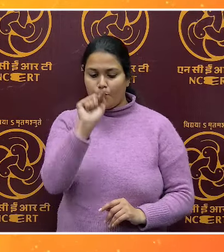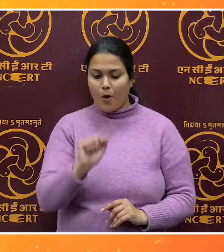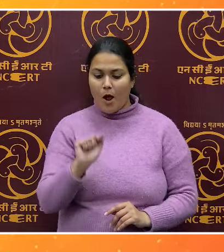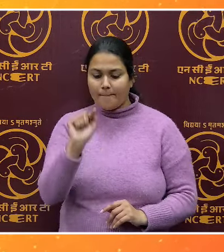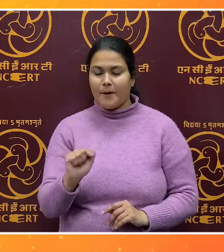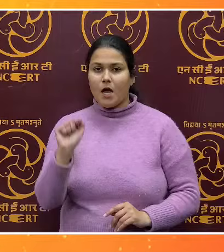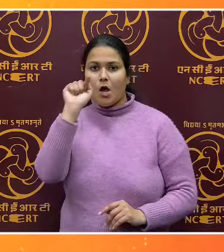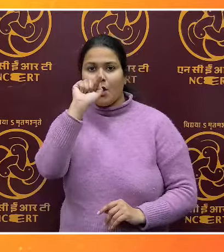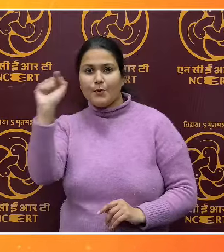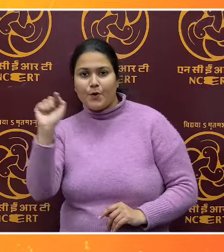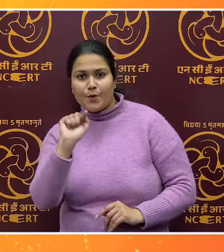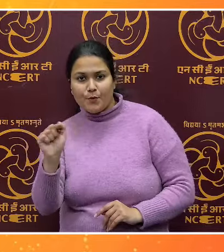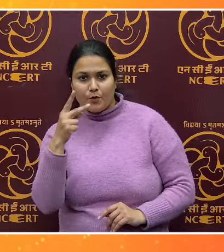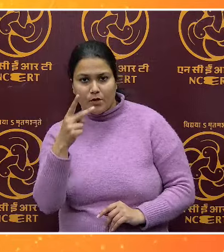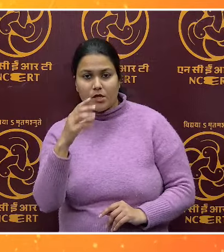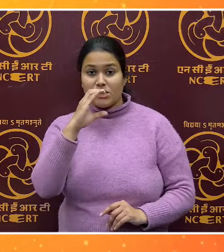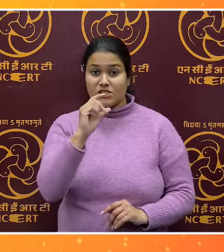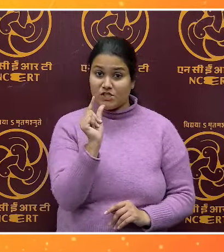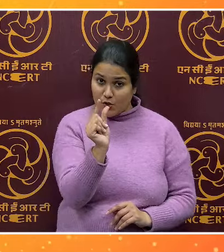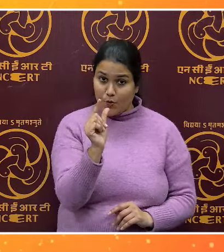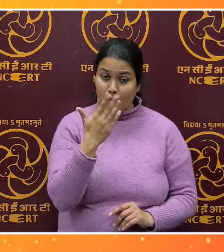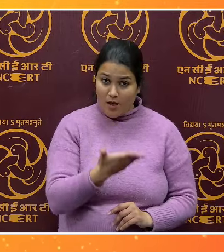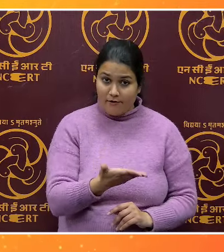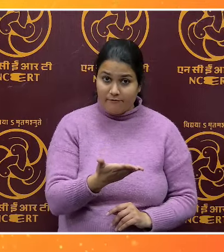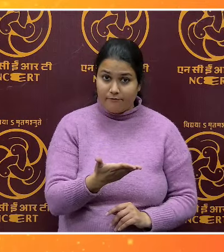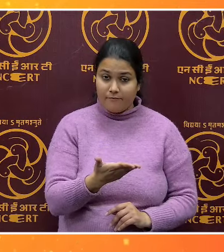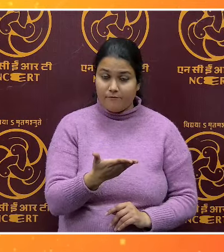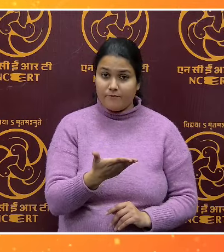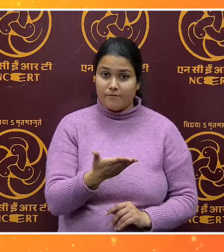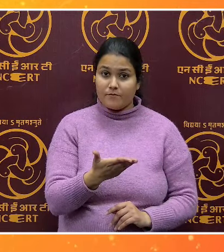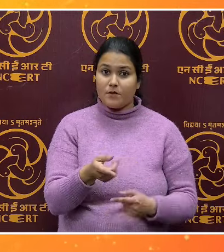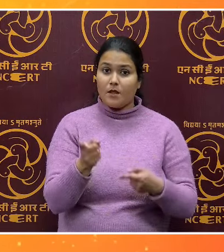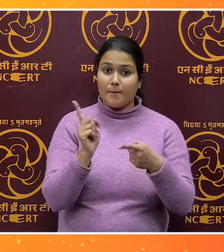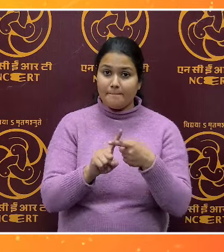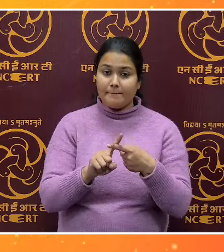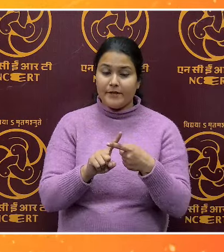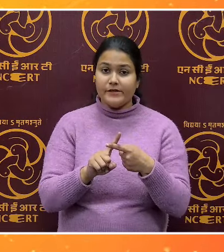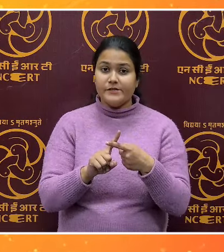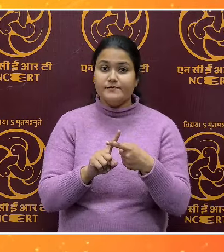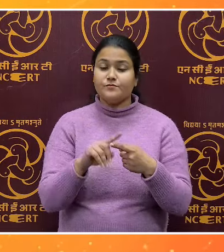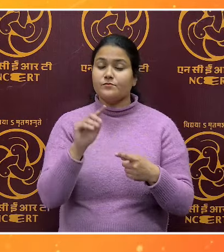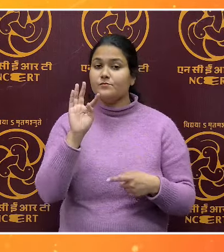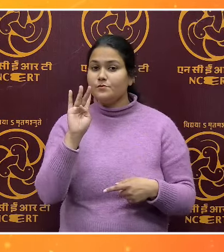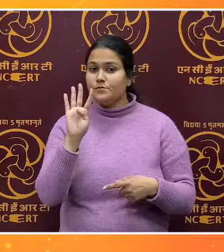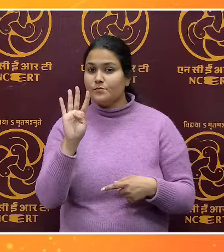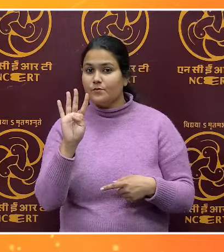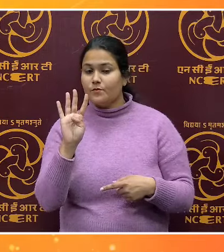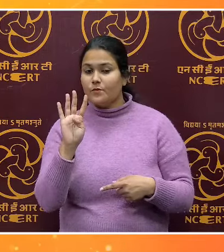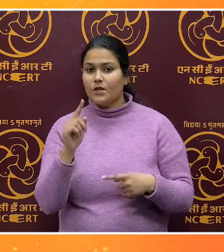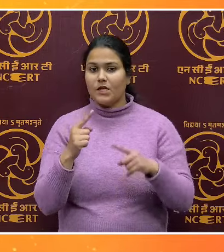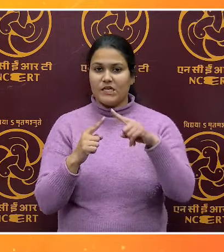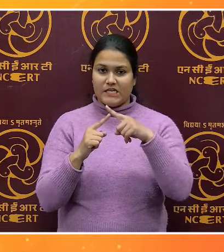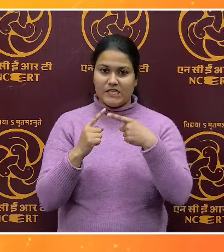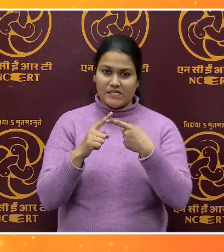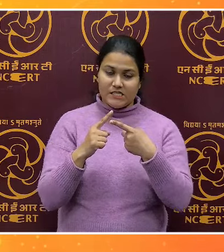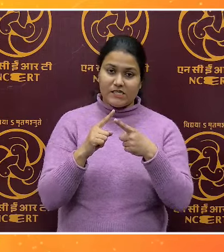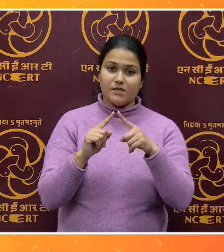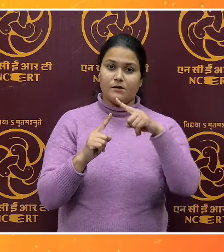Central metal copper is shown here, and the coordination 4, that means generally forms tetrahedral